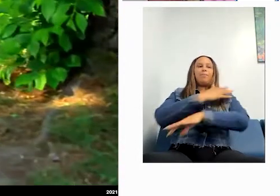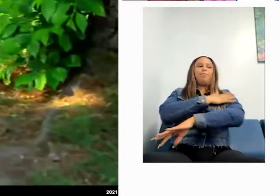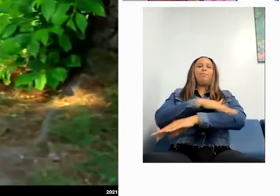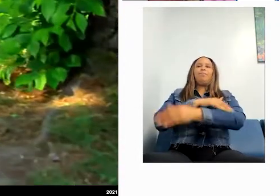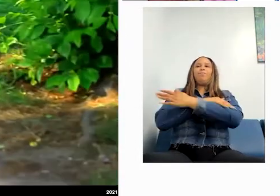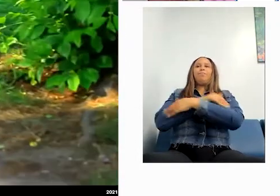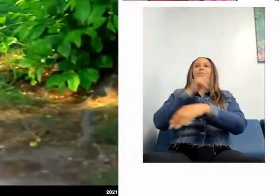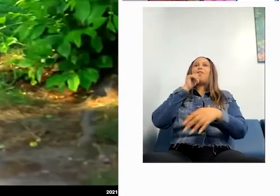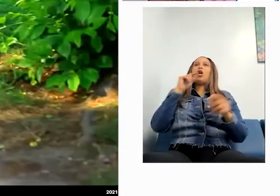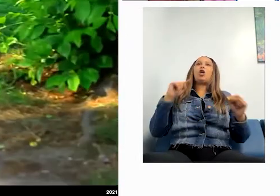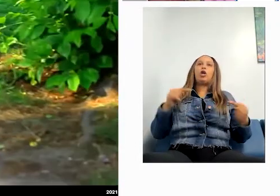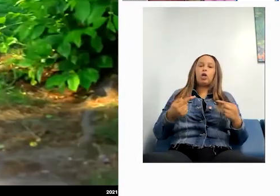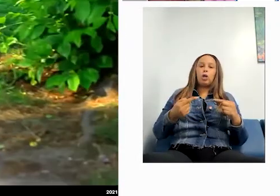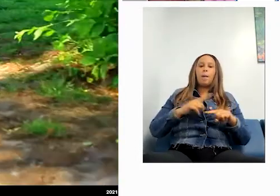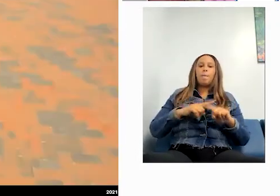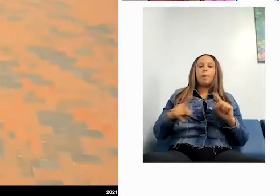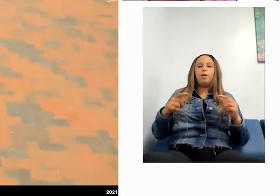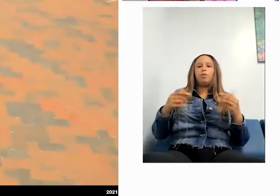technique.